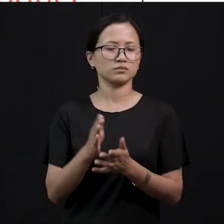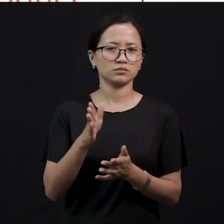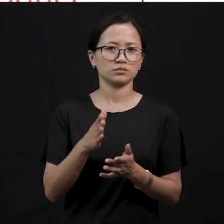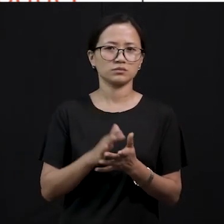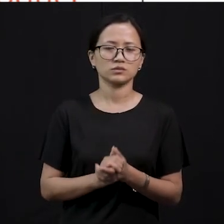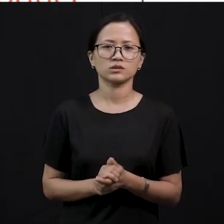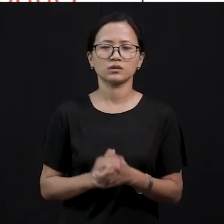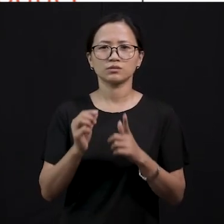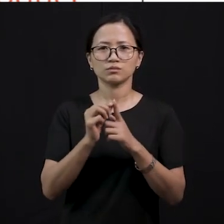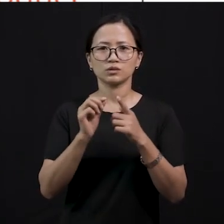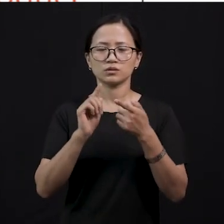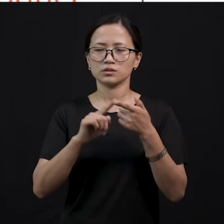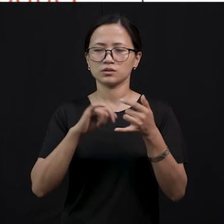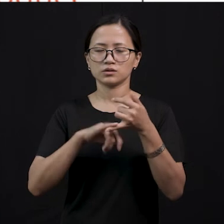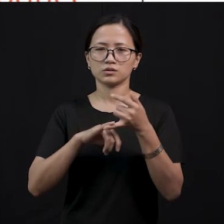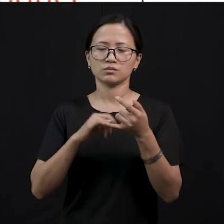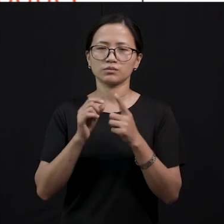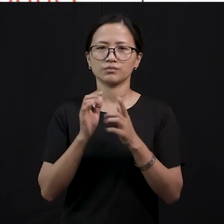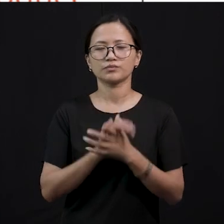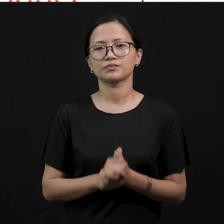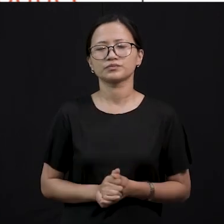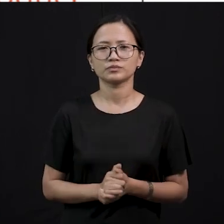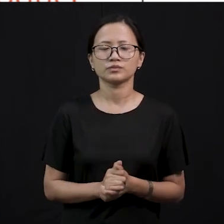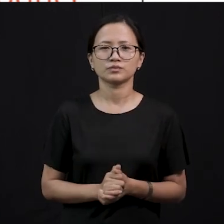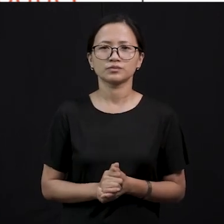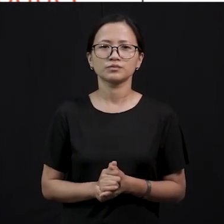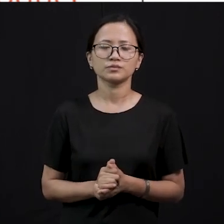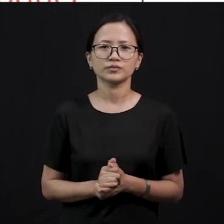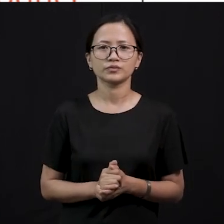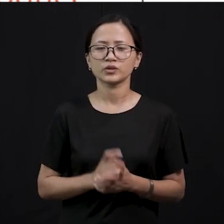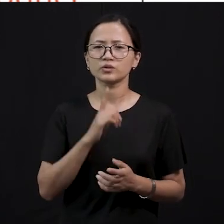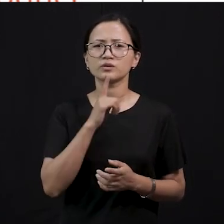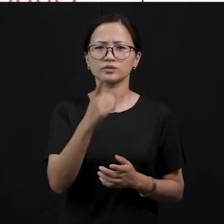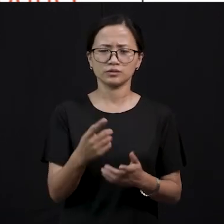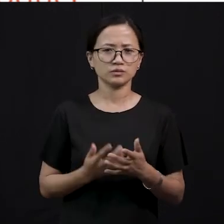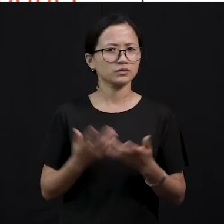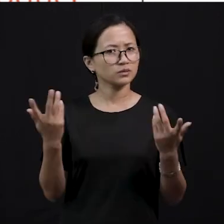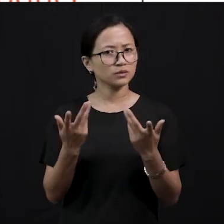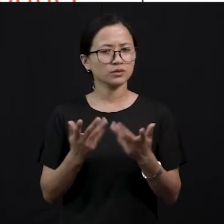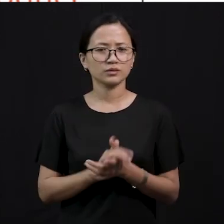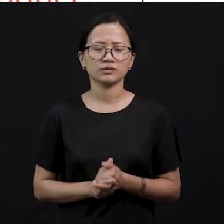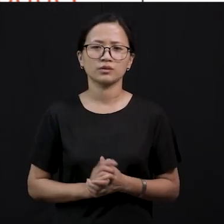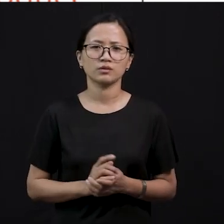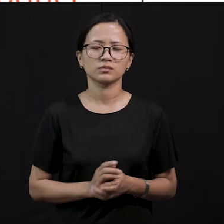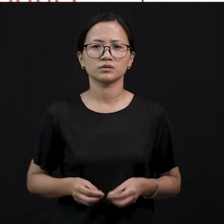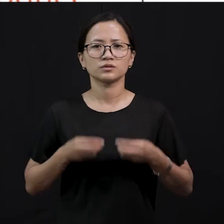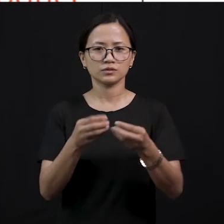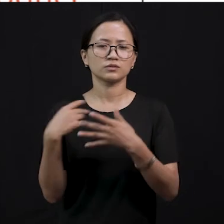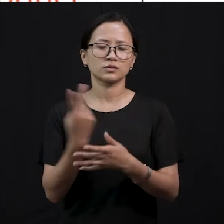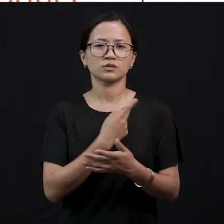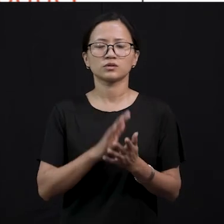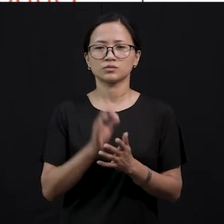not be that, Pepsi is better than Coca-Cola. That should not happen. Then whatever the information that they are providing us, that should